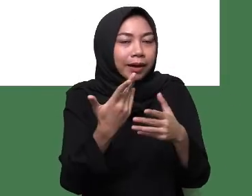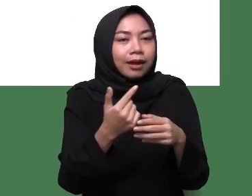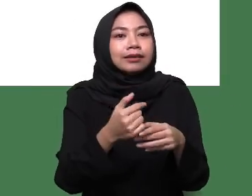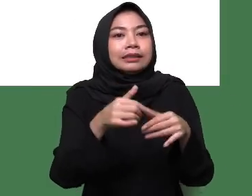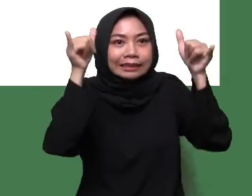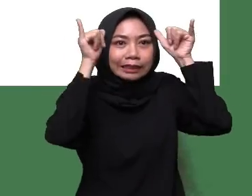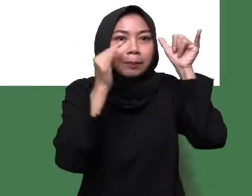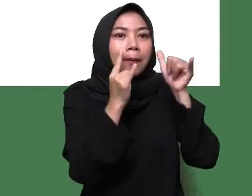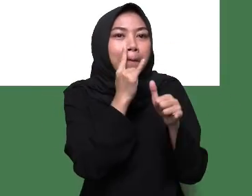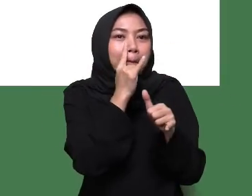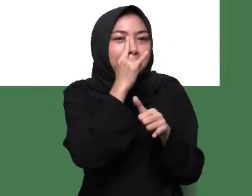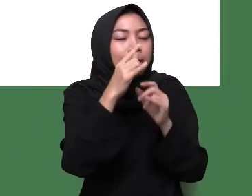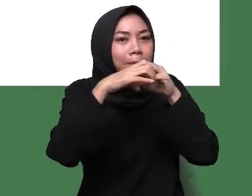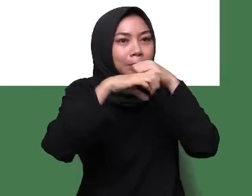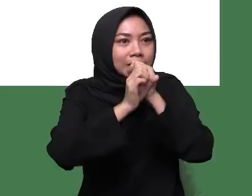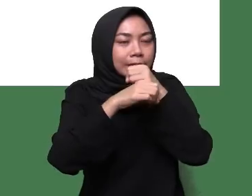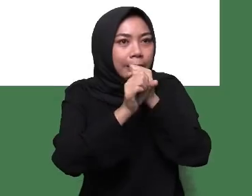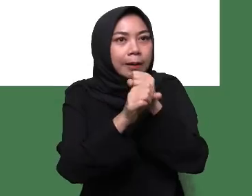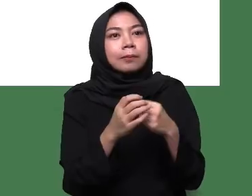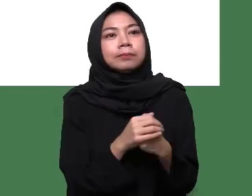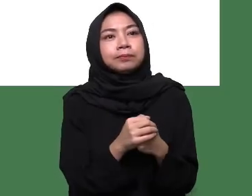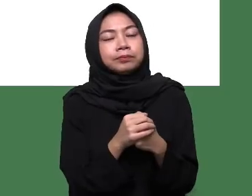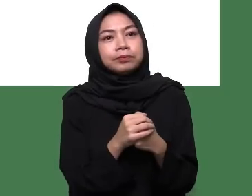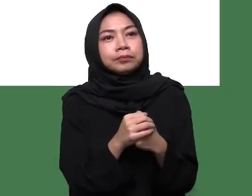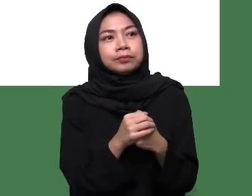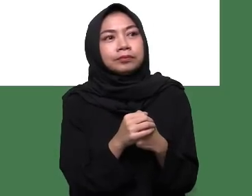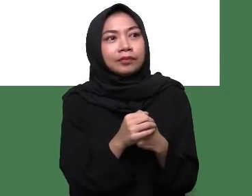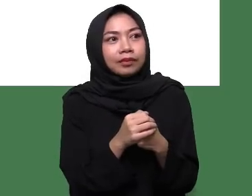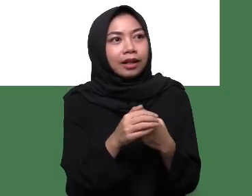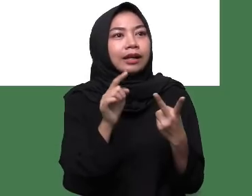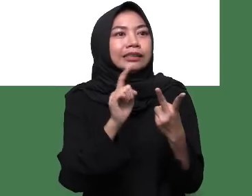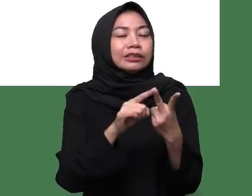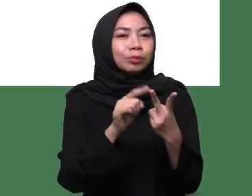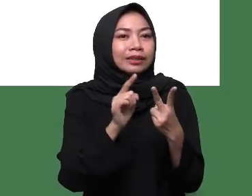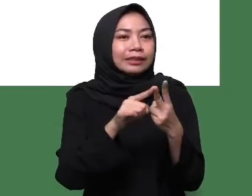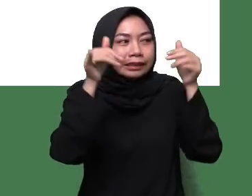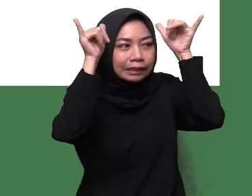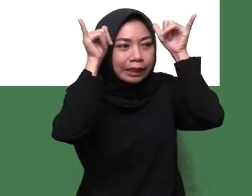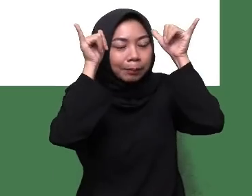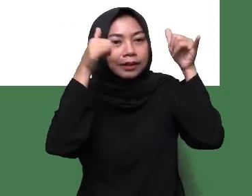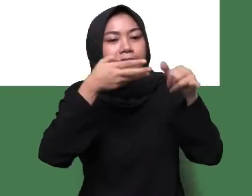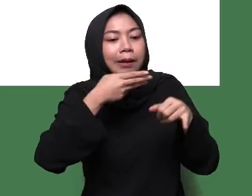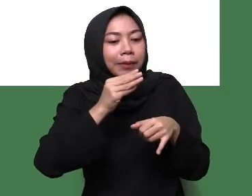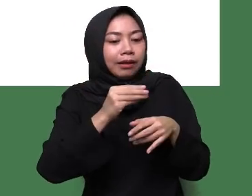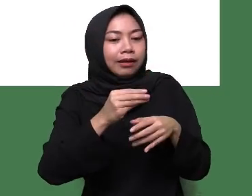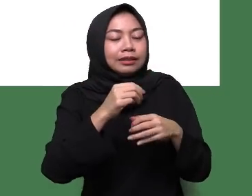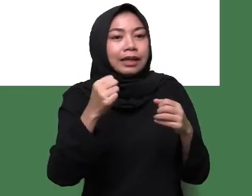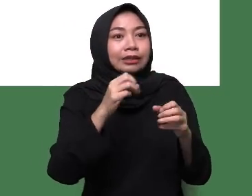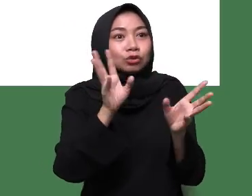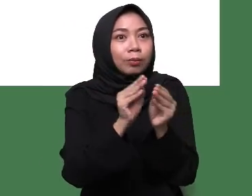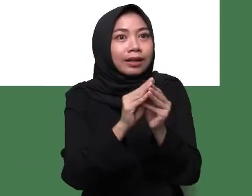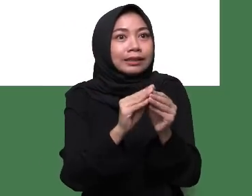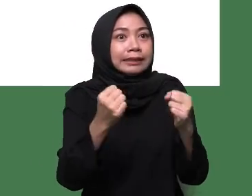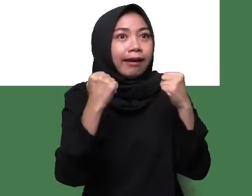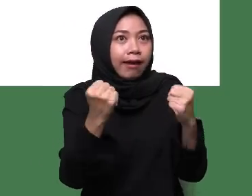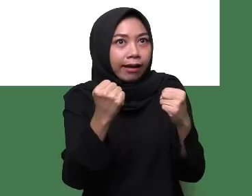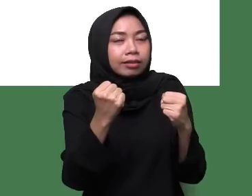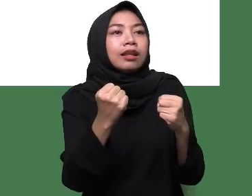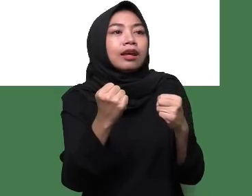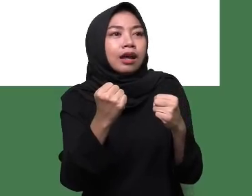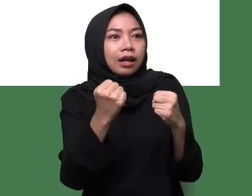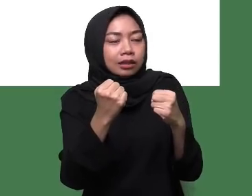Then livestock that shows symptoms of recovery is given the term clinically recovered. This